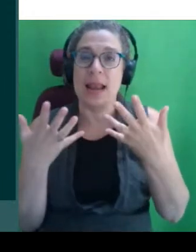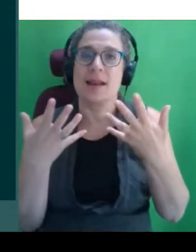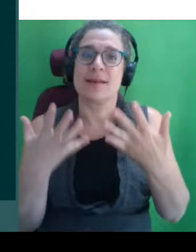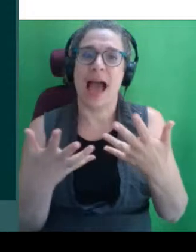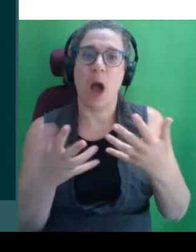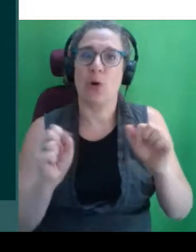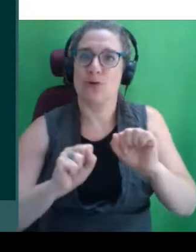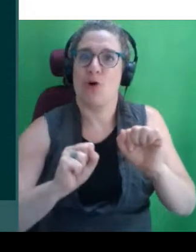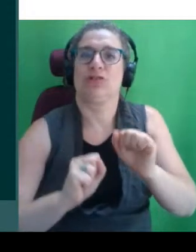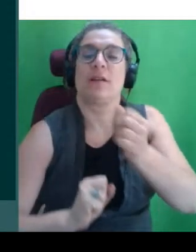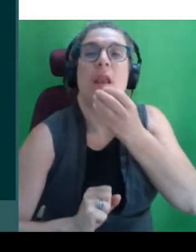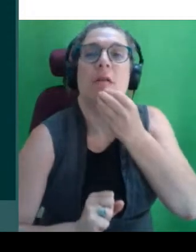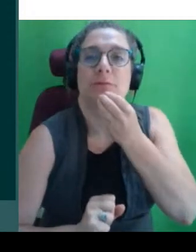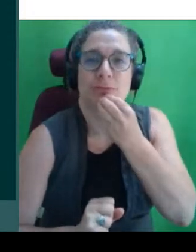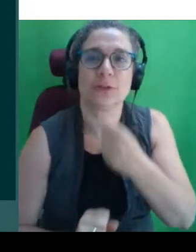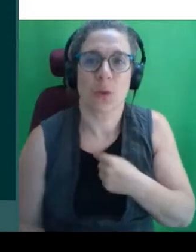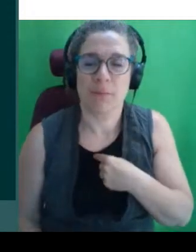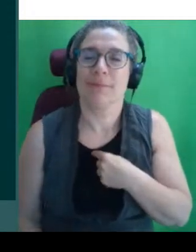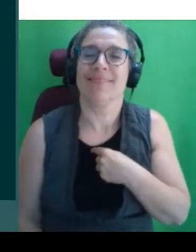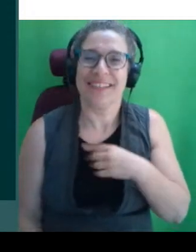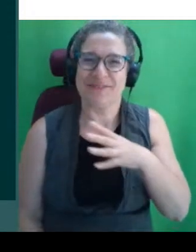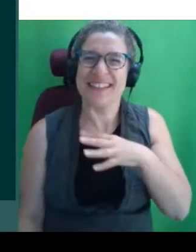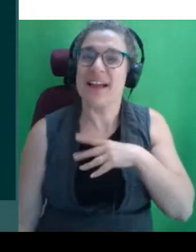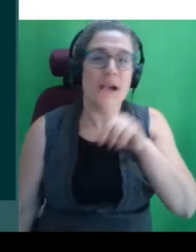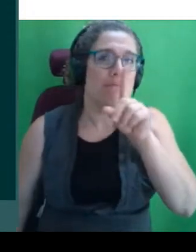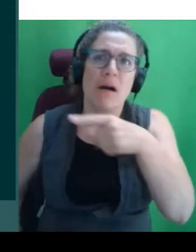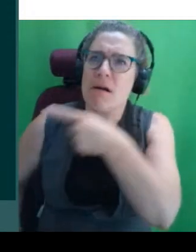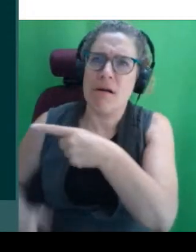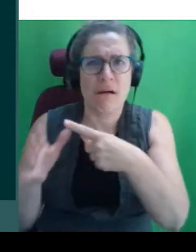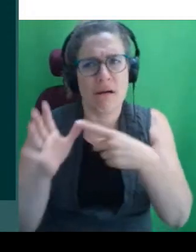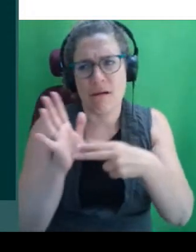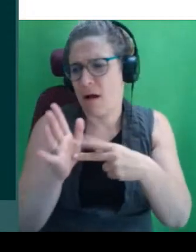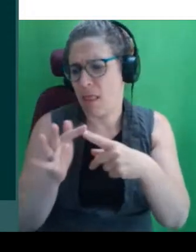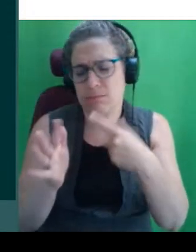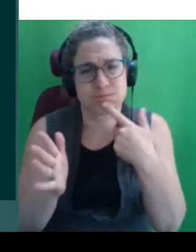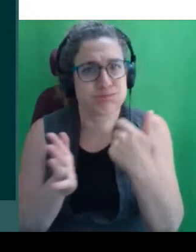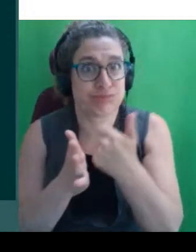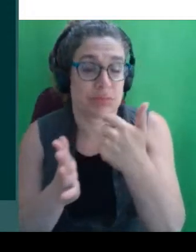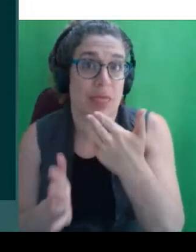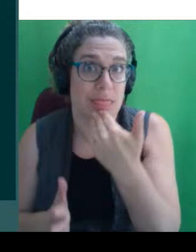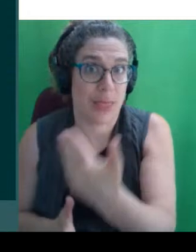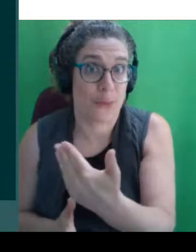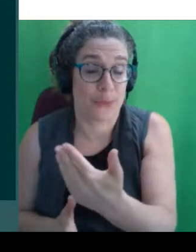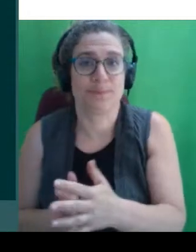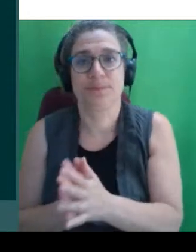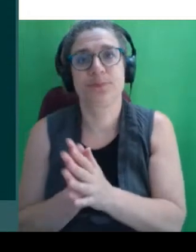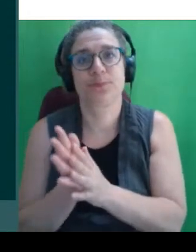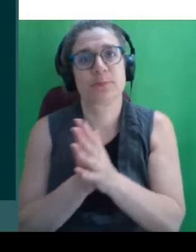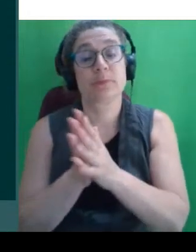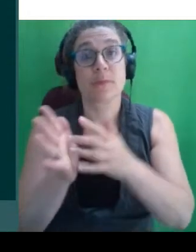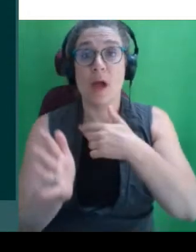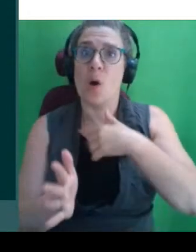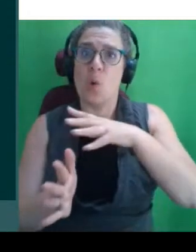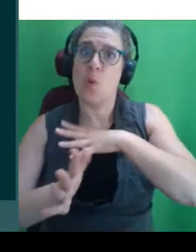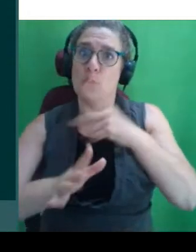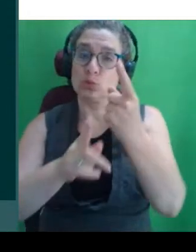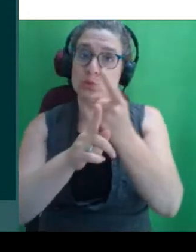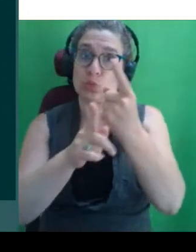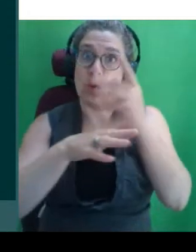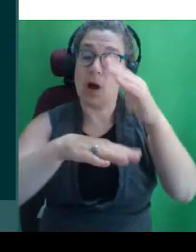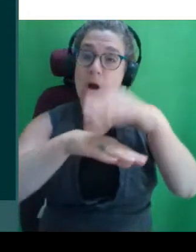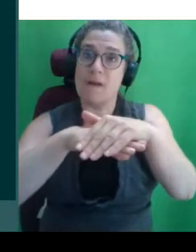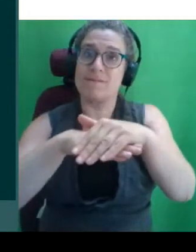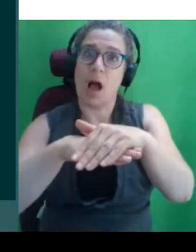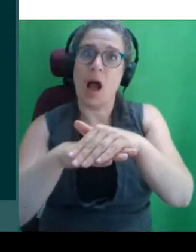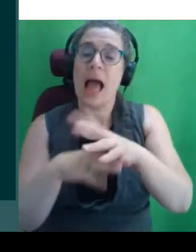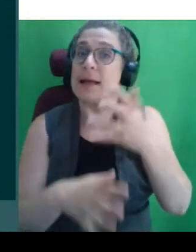So brilliant talk by Anne. Thank you very much. And so I'm going to talk to you about cat allergy and